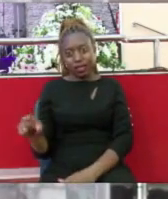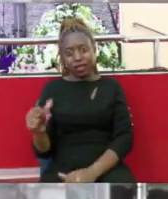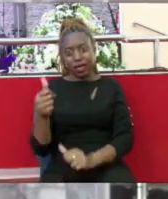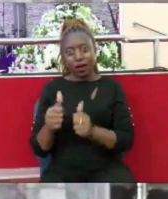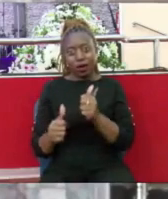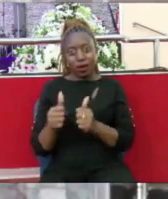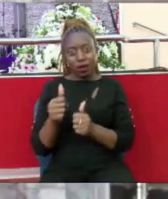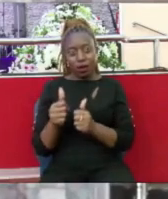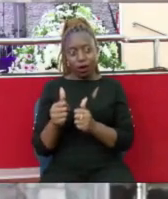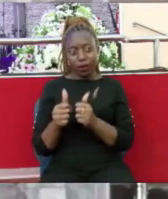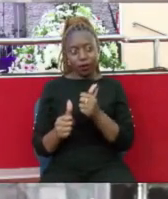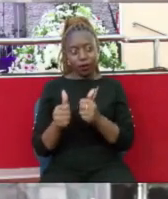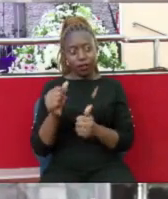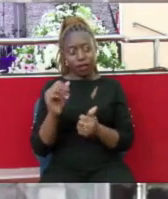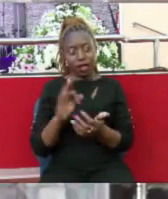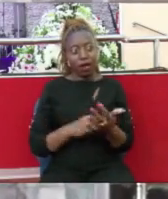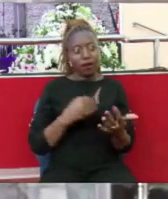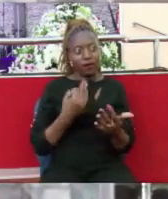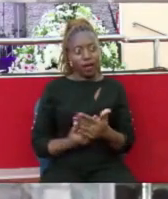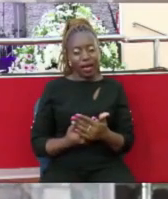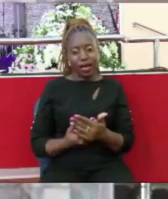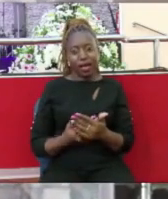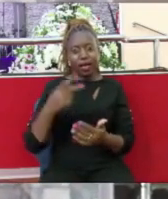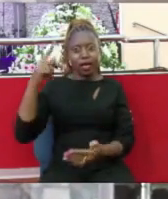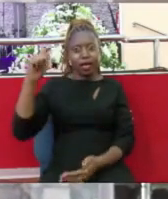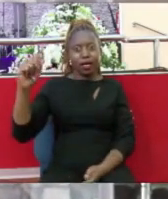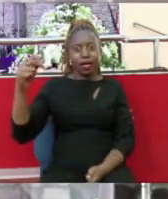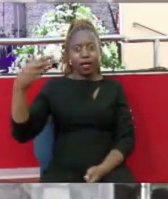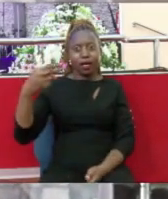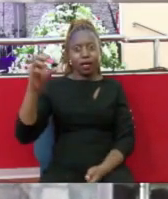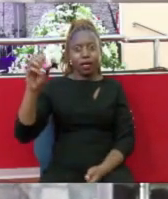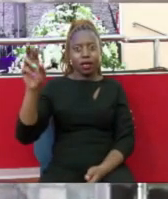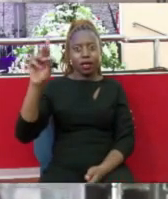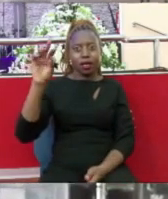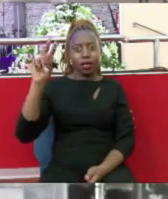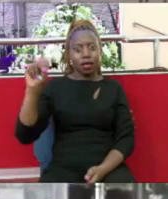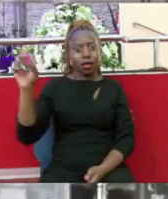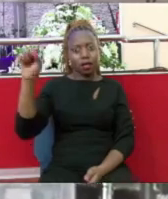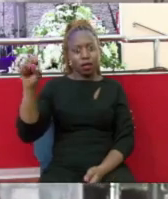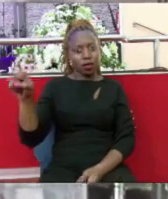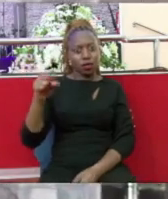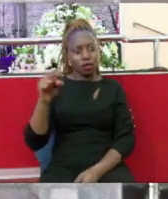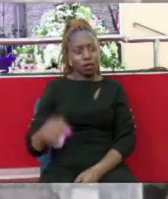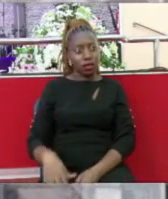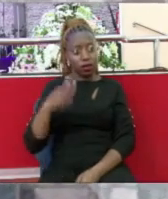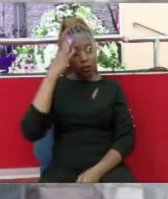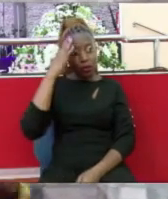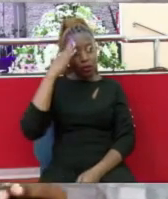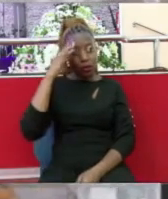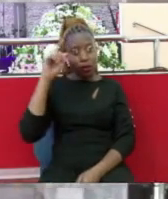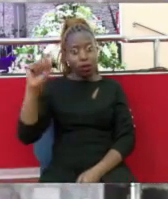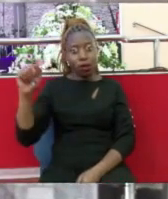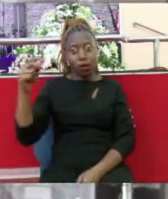kama mbegu ambazo zilianguka katika miimba. The cares and the worries of this world. Mambo na shughuli za ulimwengu. Because I care so much